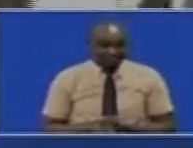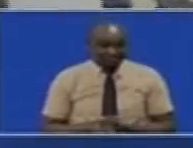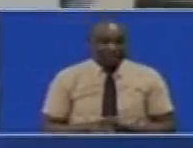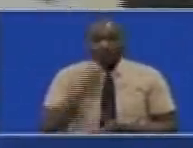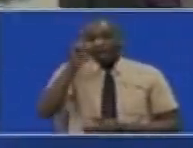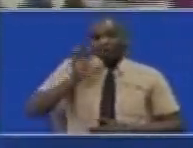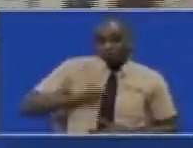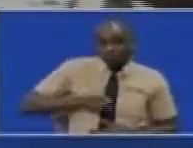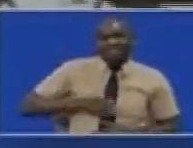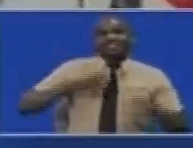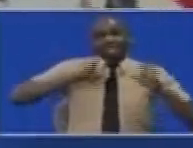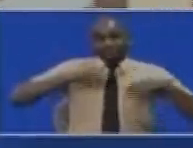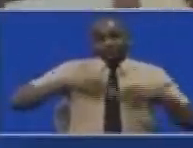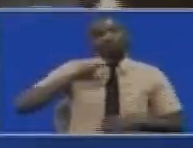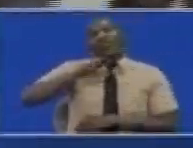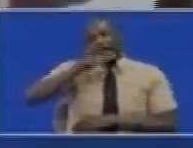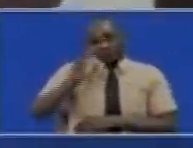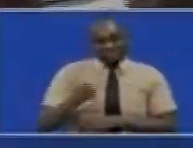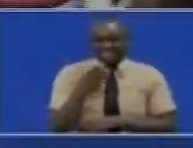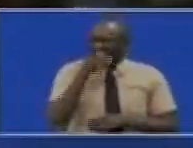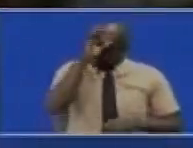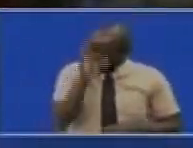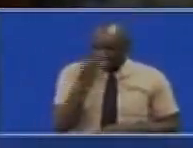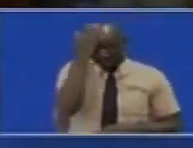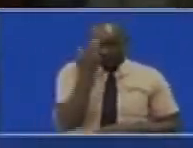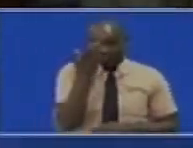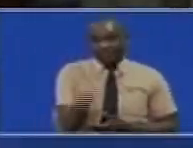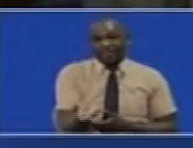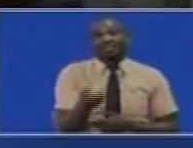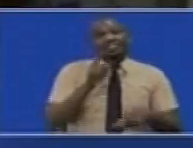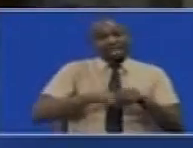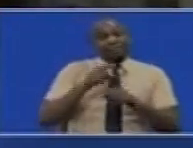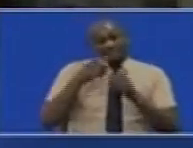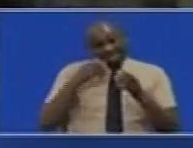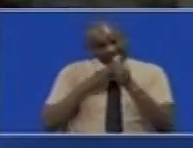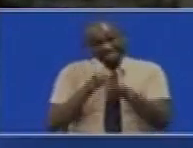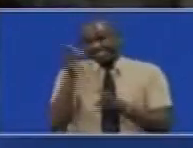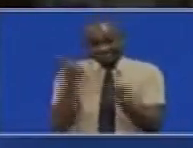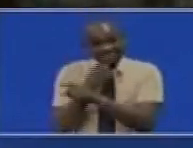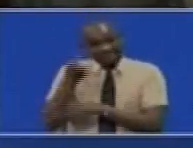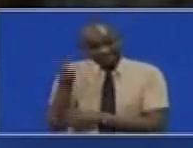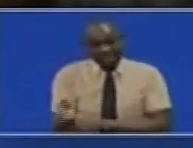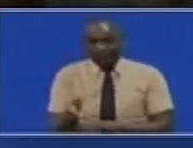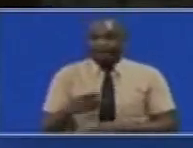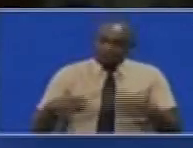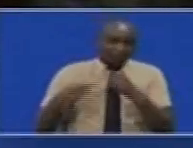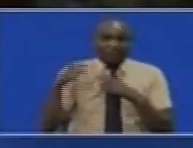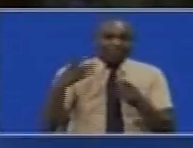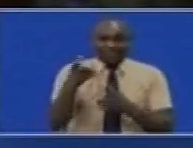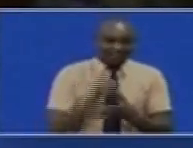One woman in Samburu County was seriously injured as leaders eyeing various party positions publicly defed.